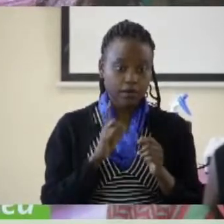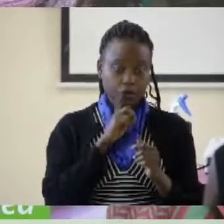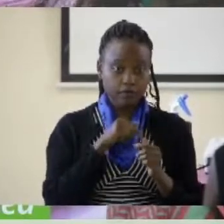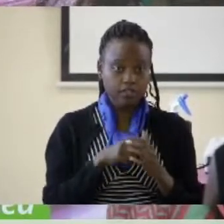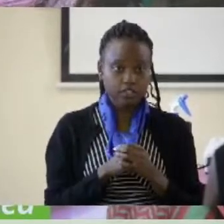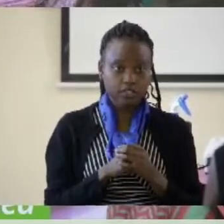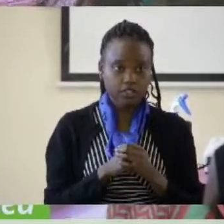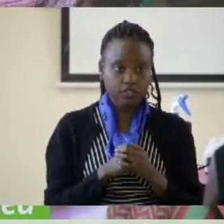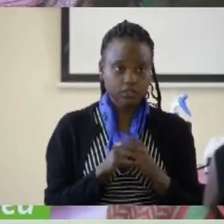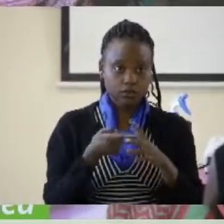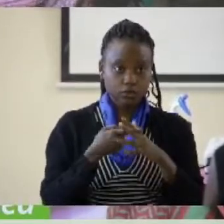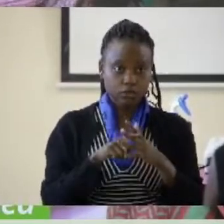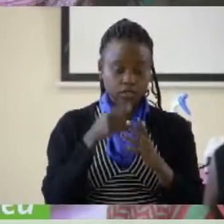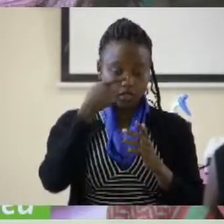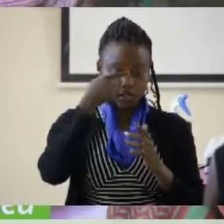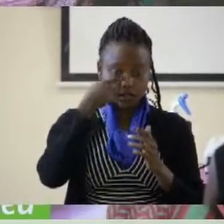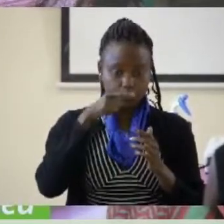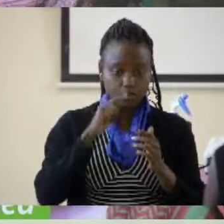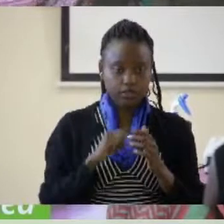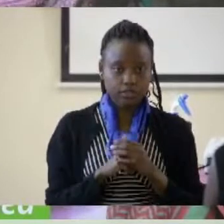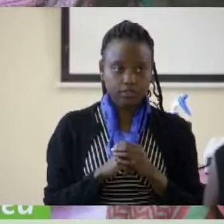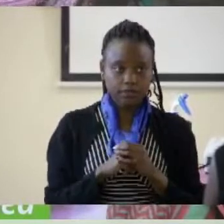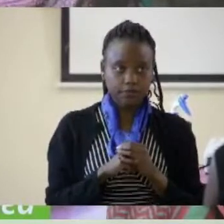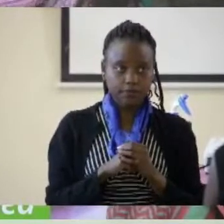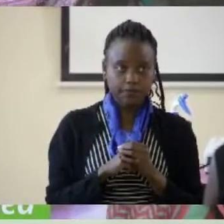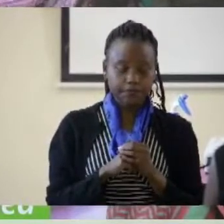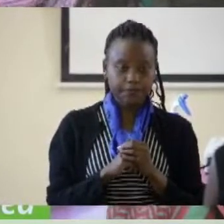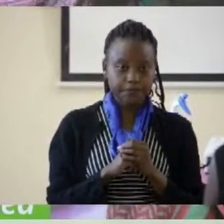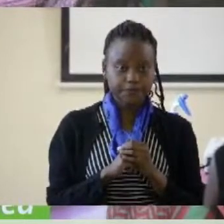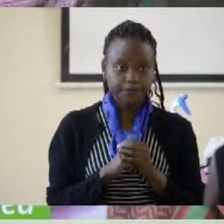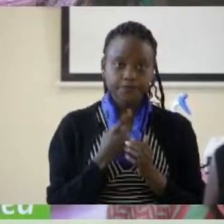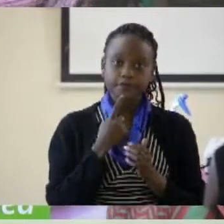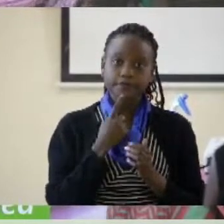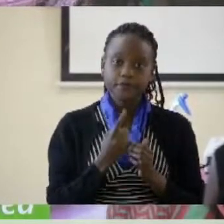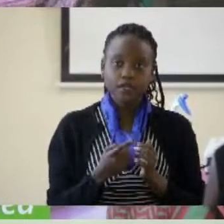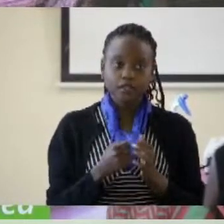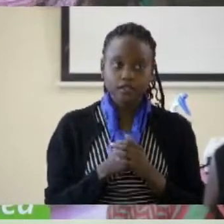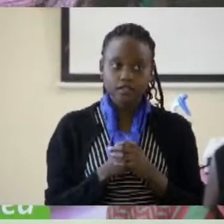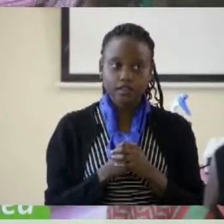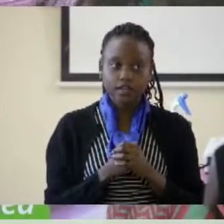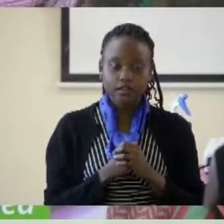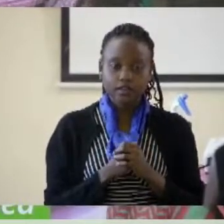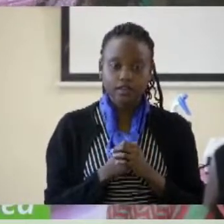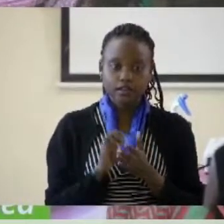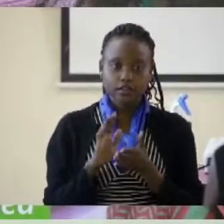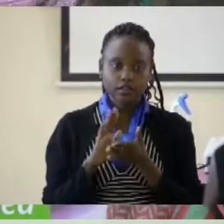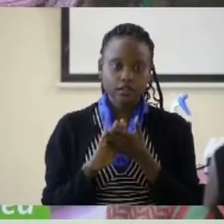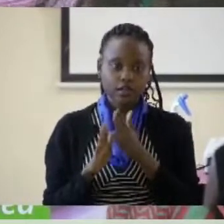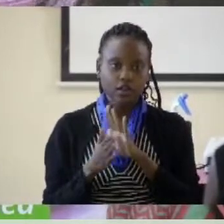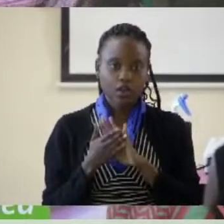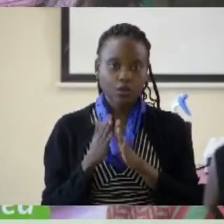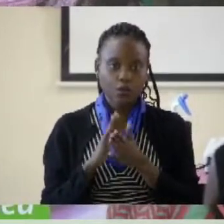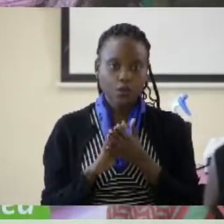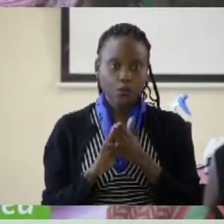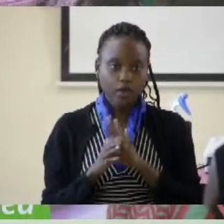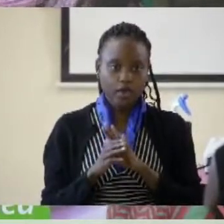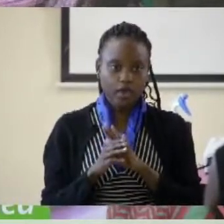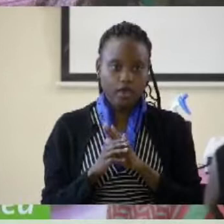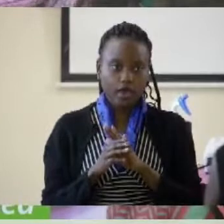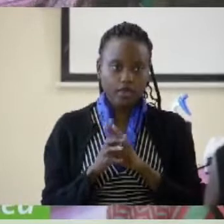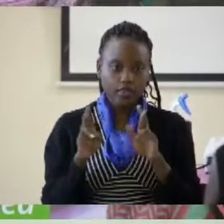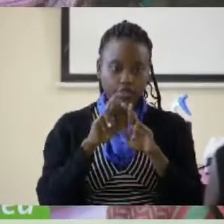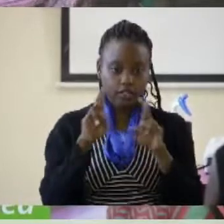And when we started the policy, they said there's nowhere that regional blocks have